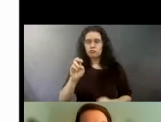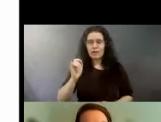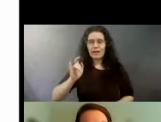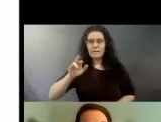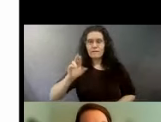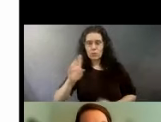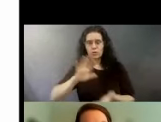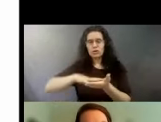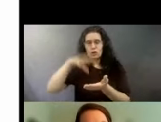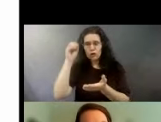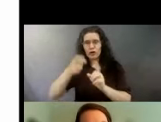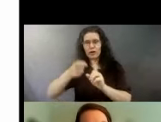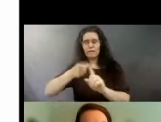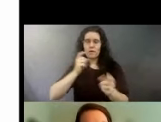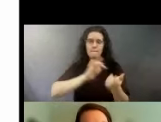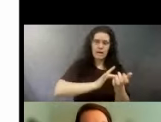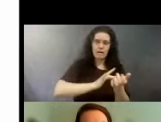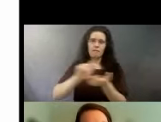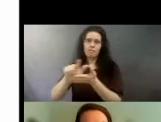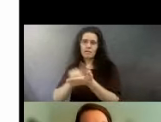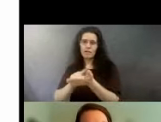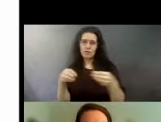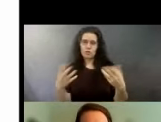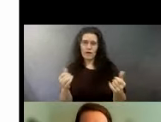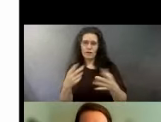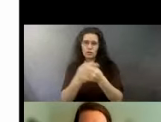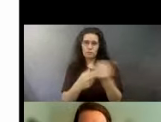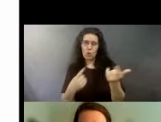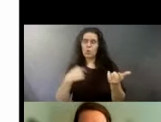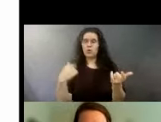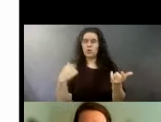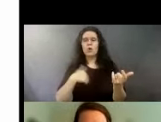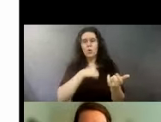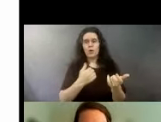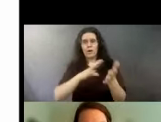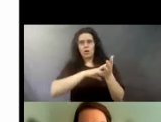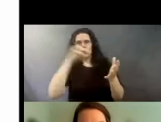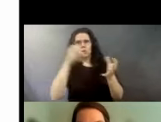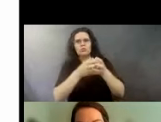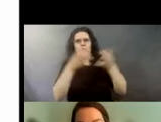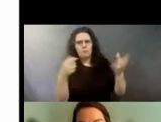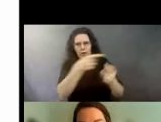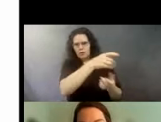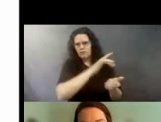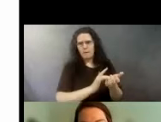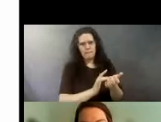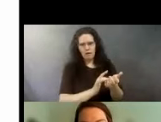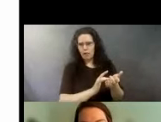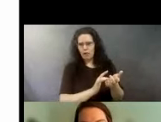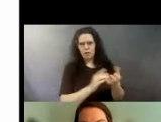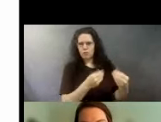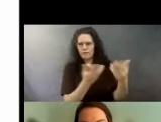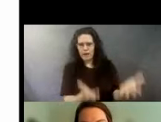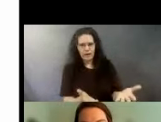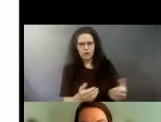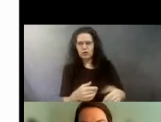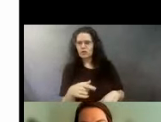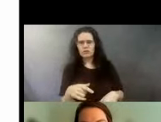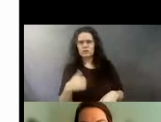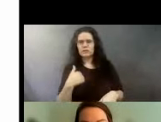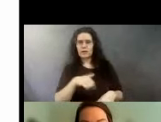legal providers, where over time, you know, we learn a lot from the medical providers. If we have a case that has, you know, a